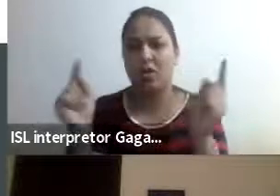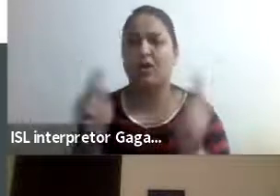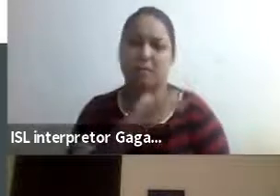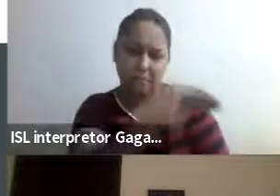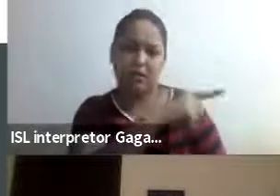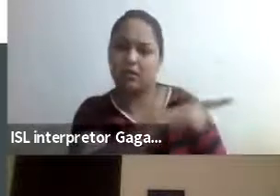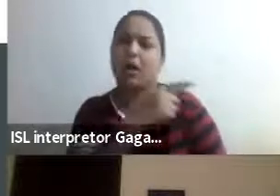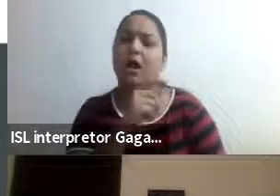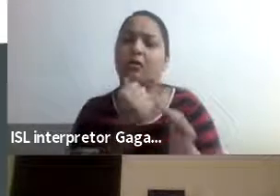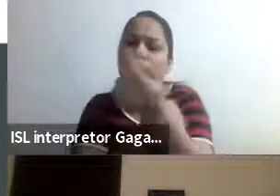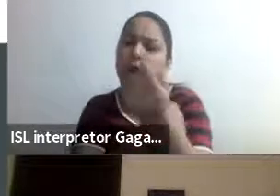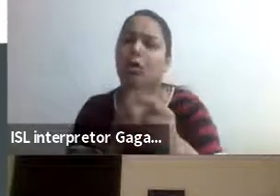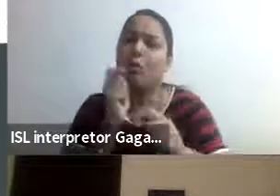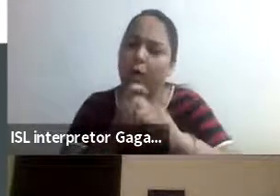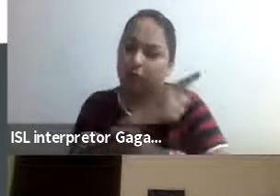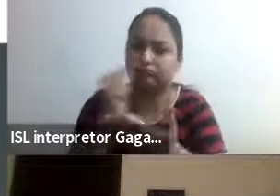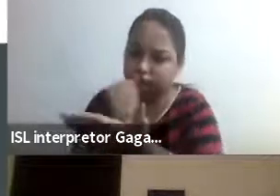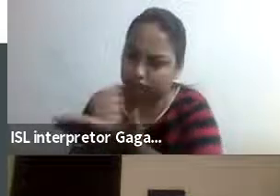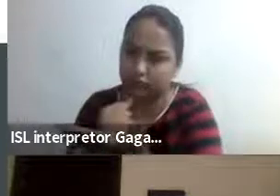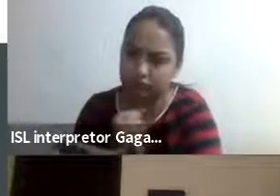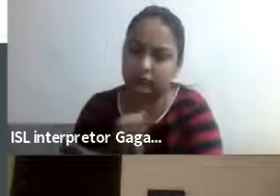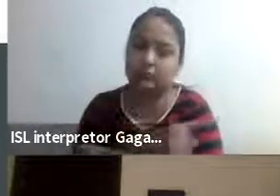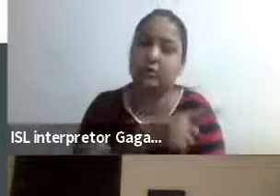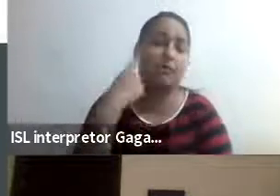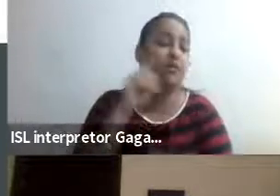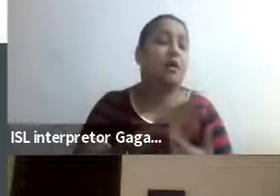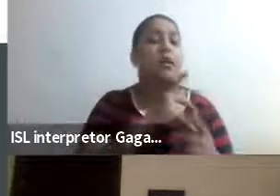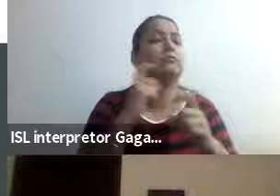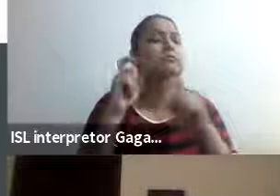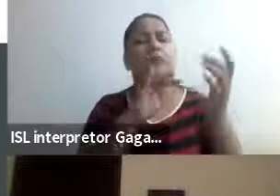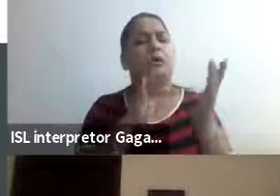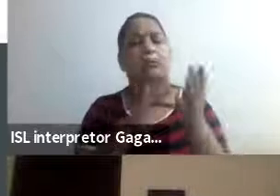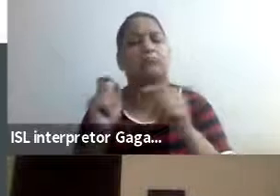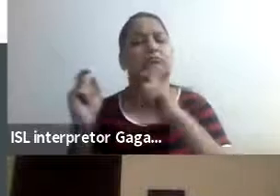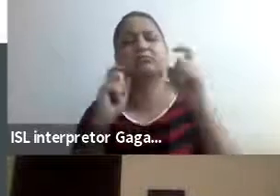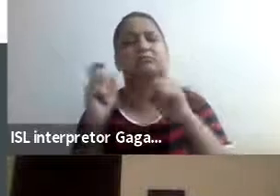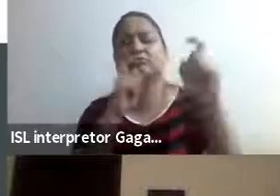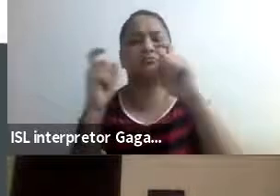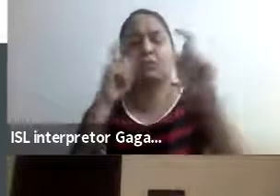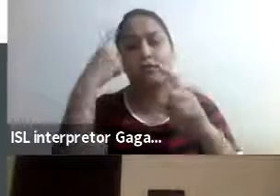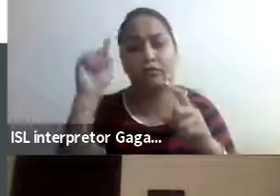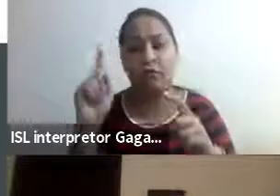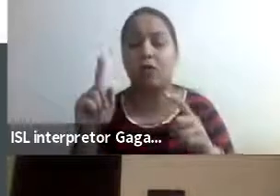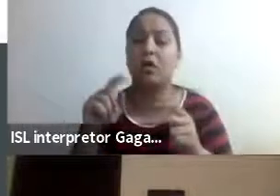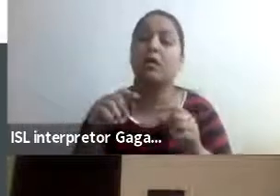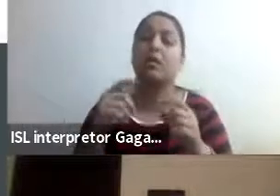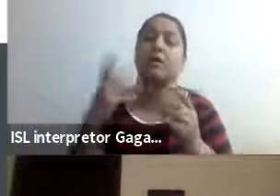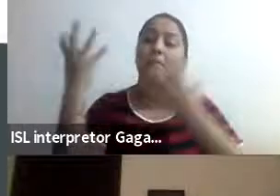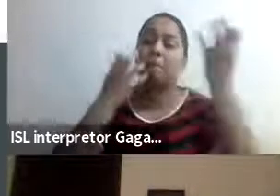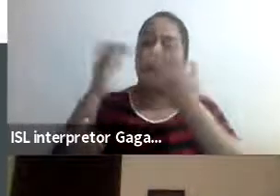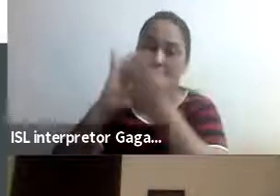would come, and he would travel with the weekly markets. And Puribai shows herself in the center. Here you can see